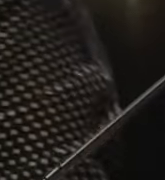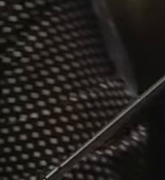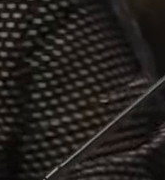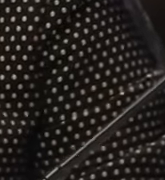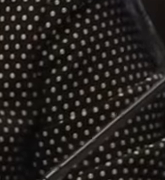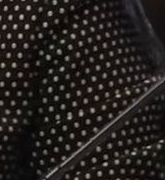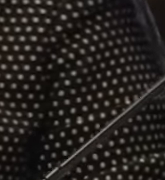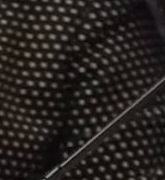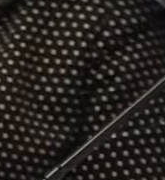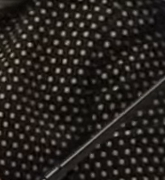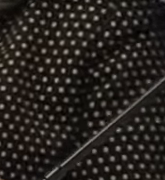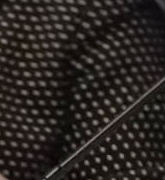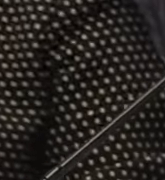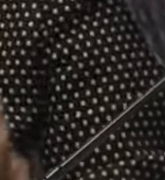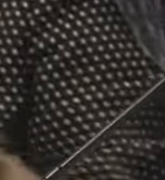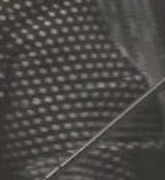thank